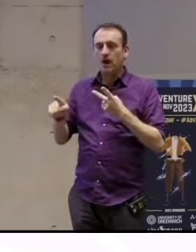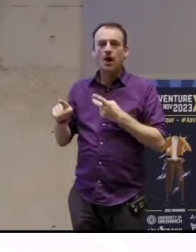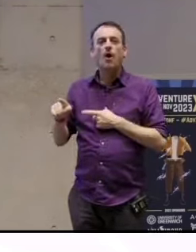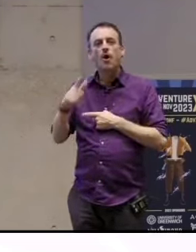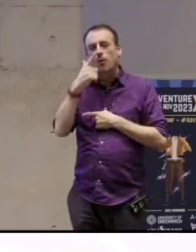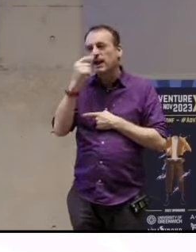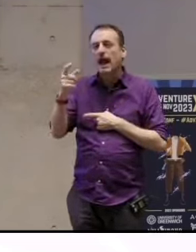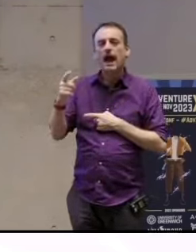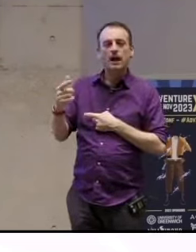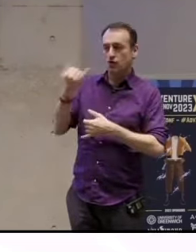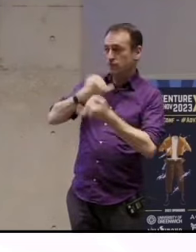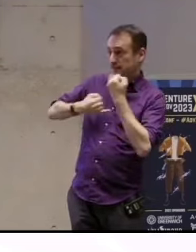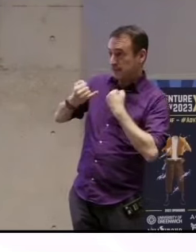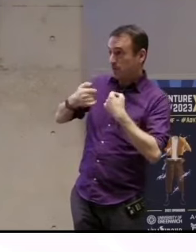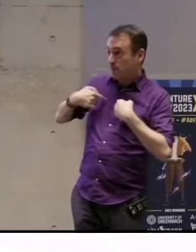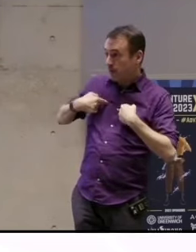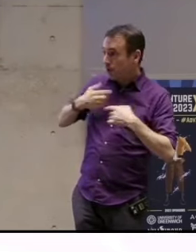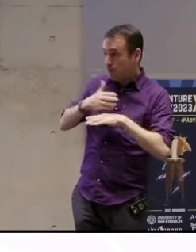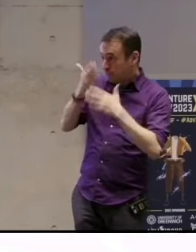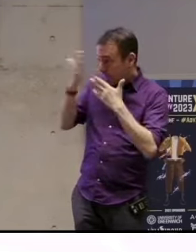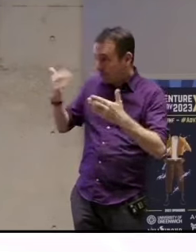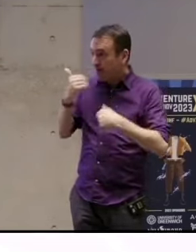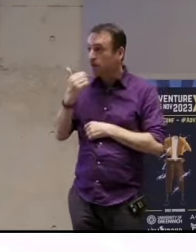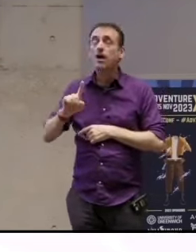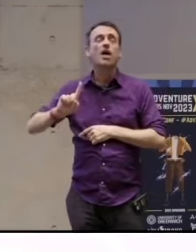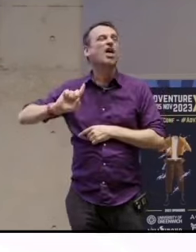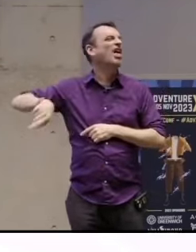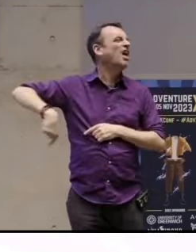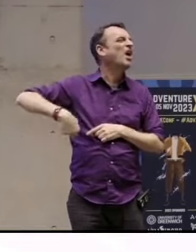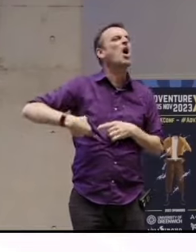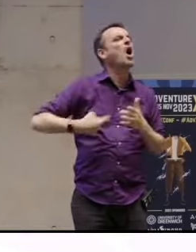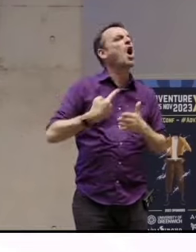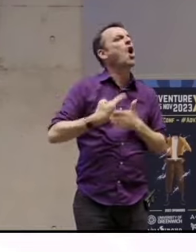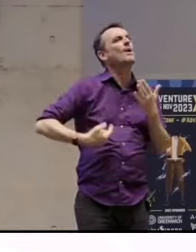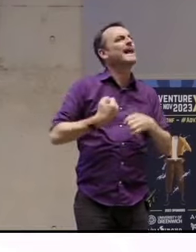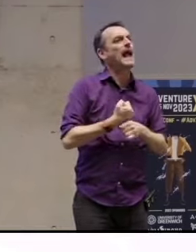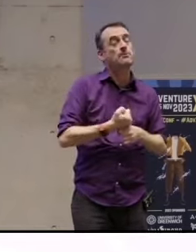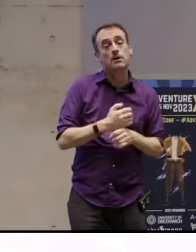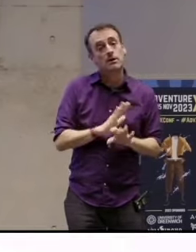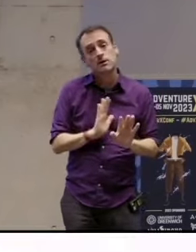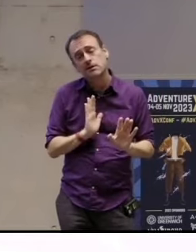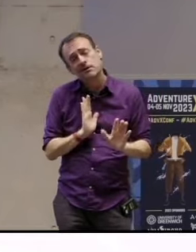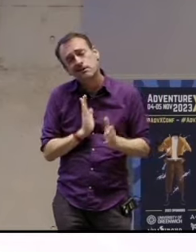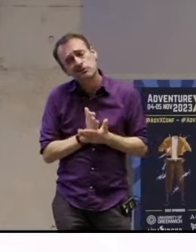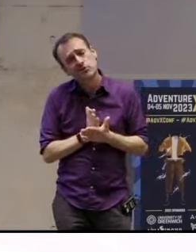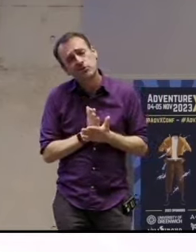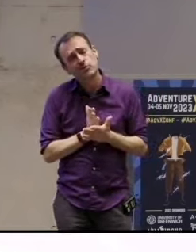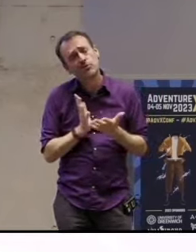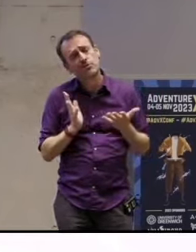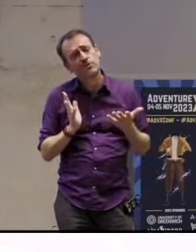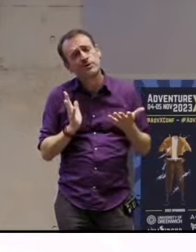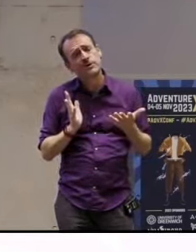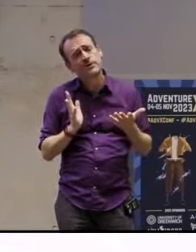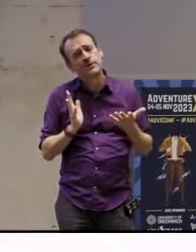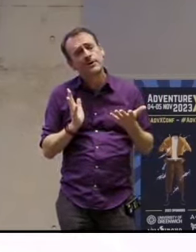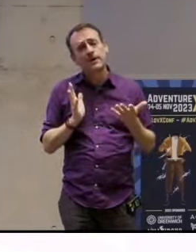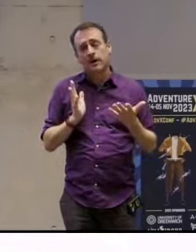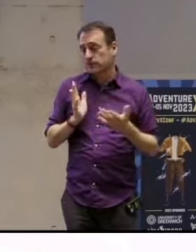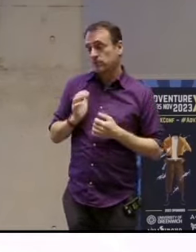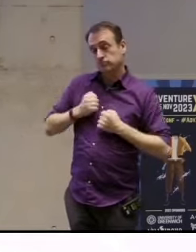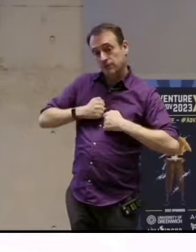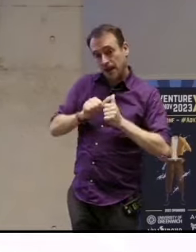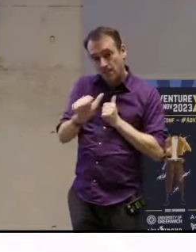or it's not that deep. But really, we know that that's not true. At least, I don't want it to be. And as Threefold